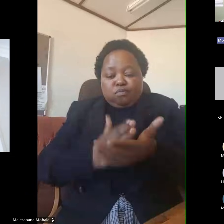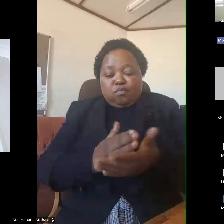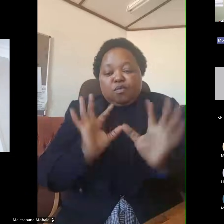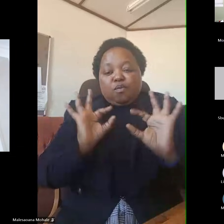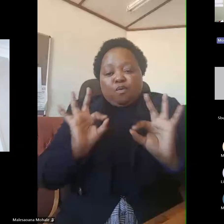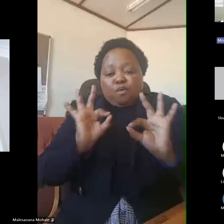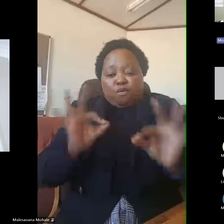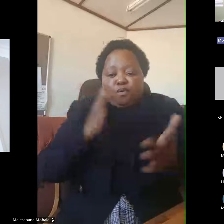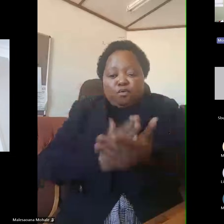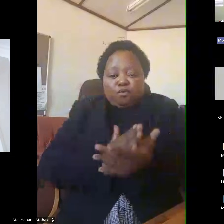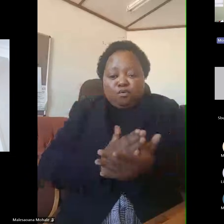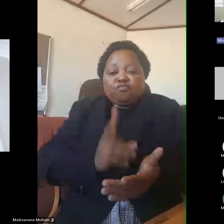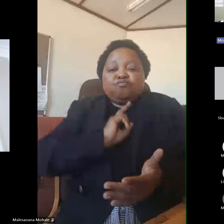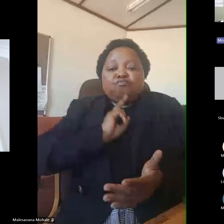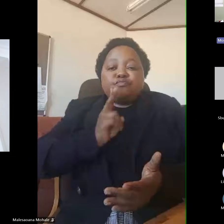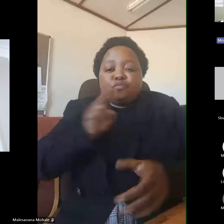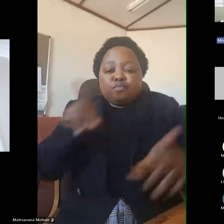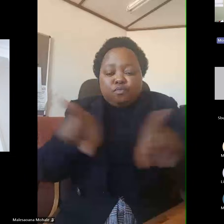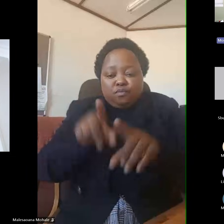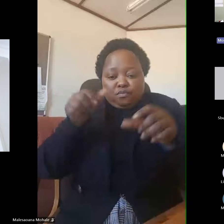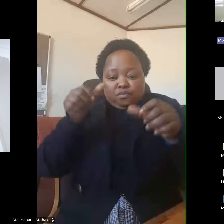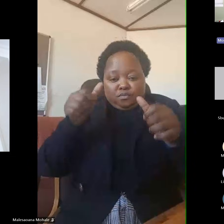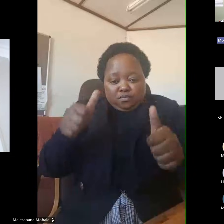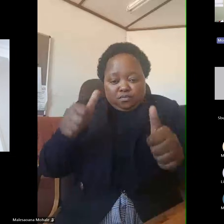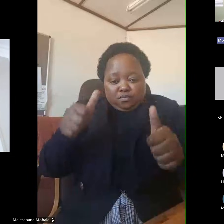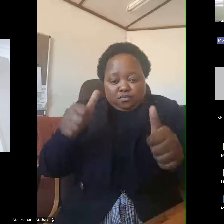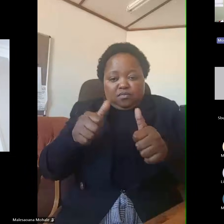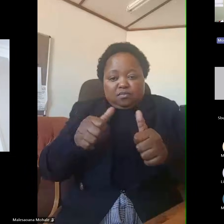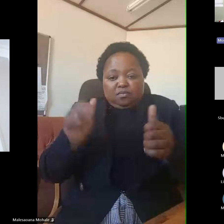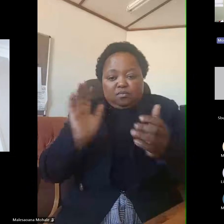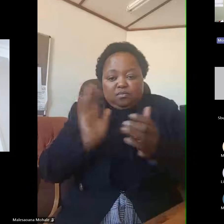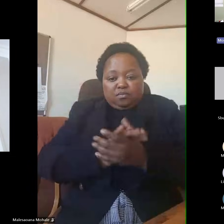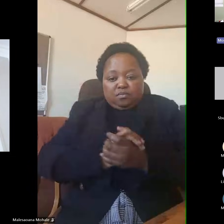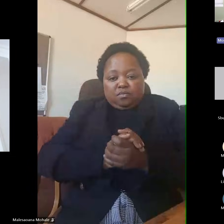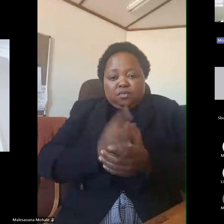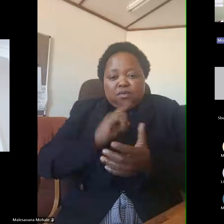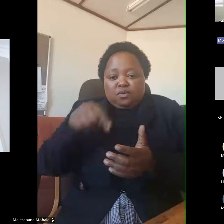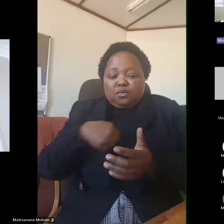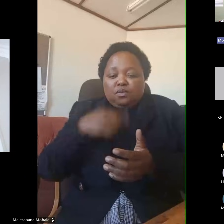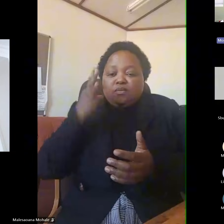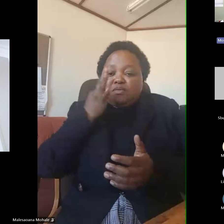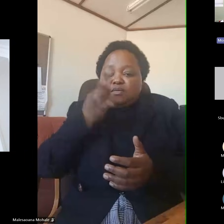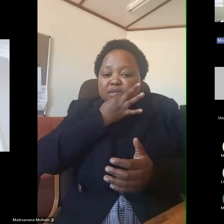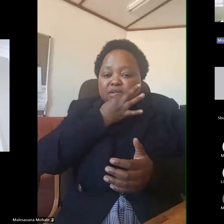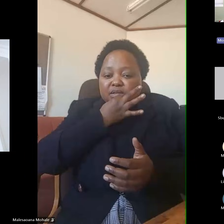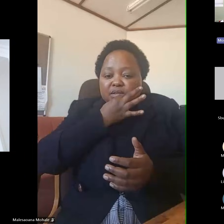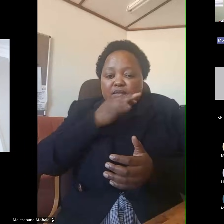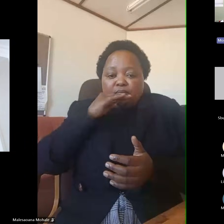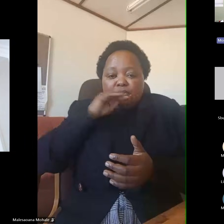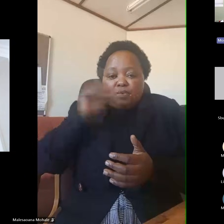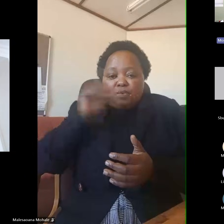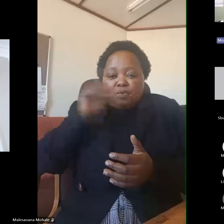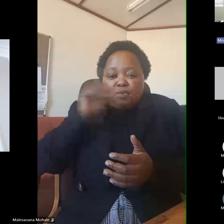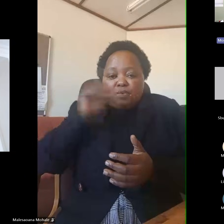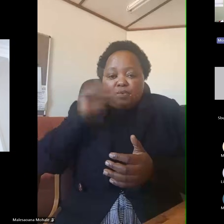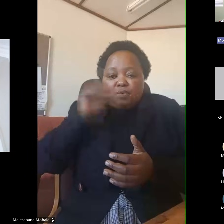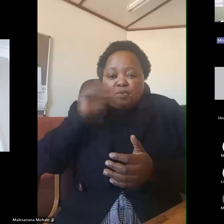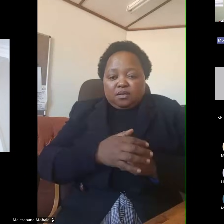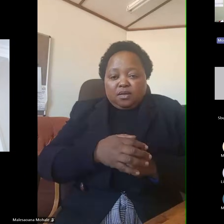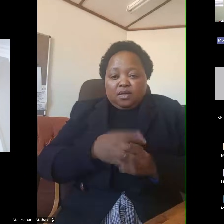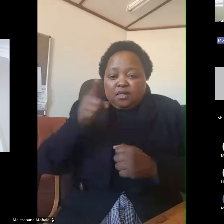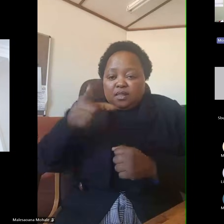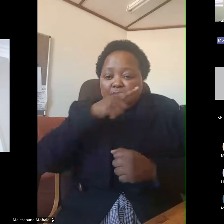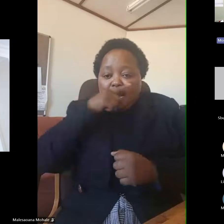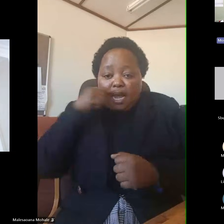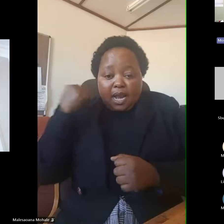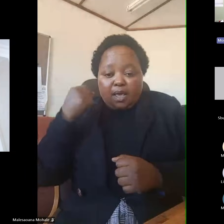well, as per your surname in Sesotho. We say that means the name carries that code